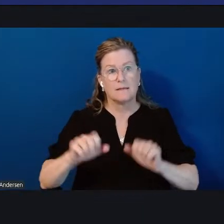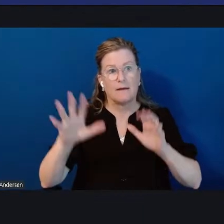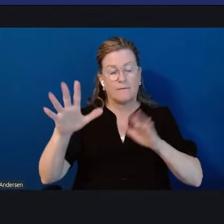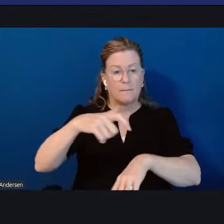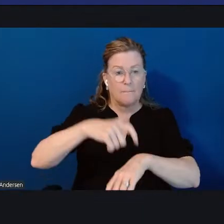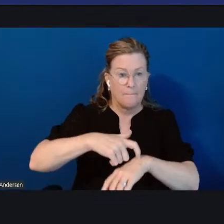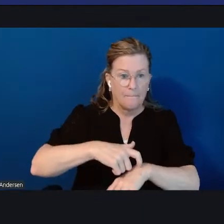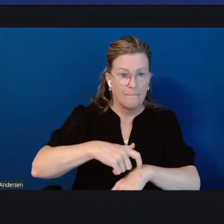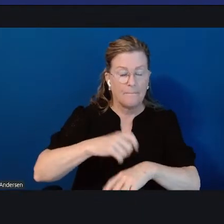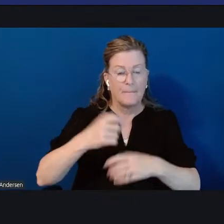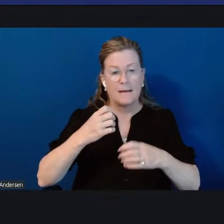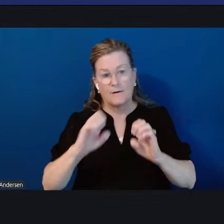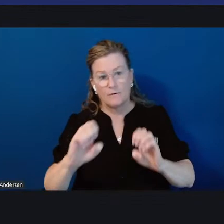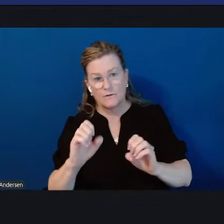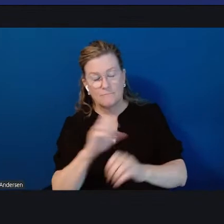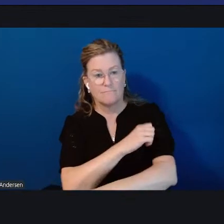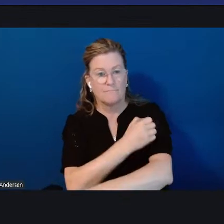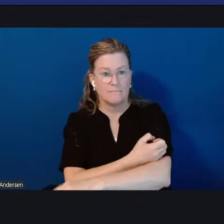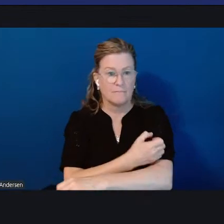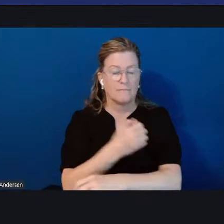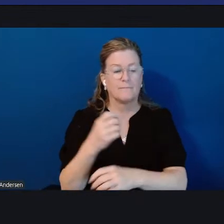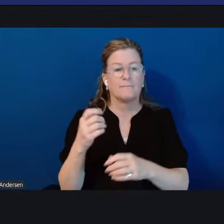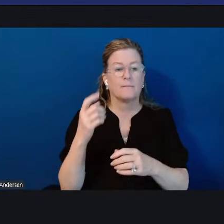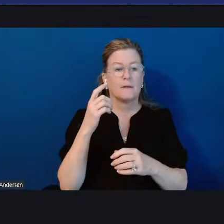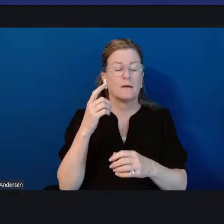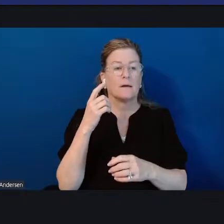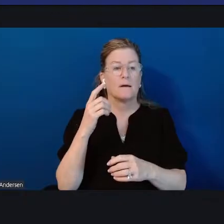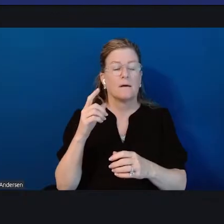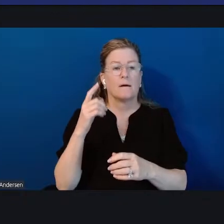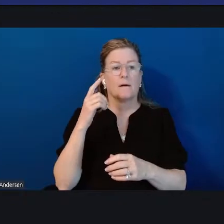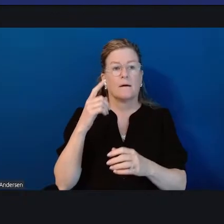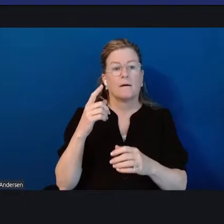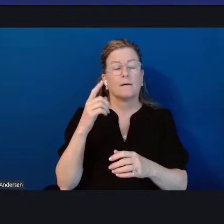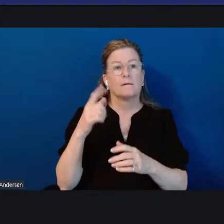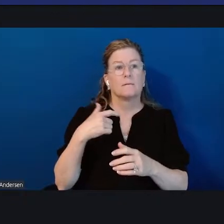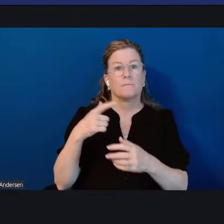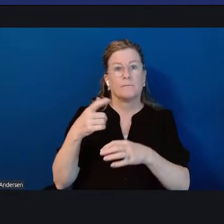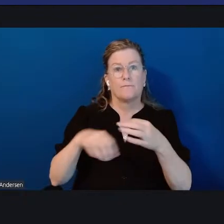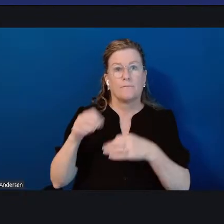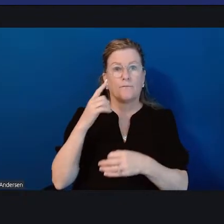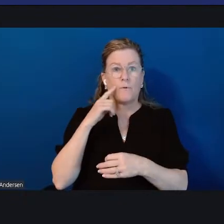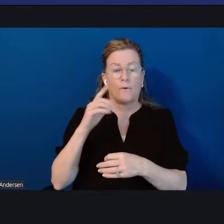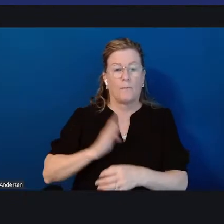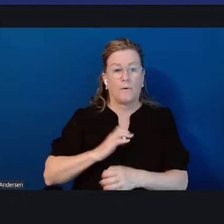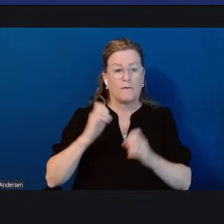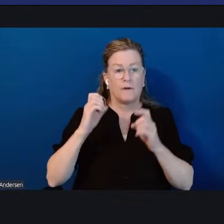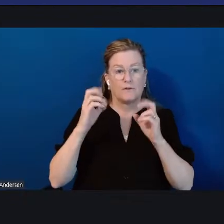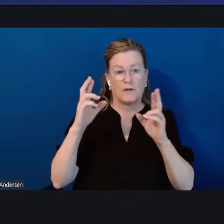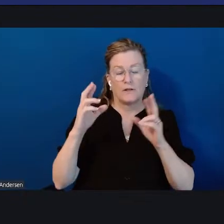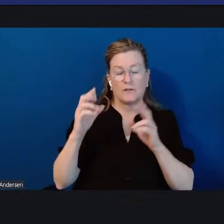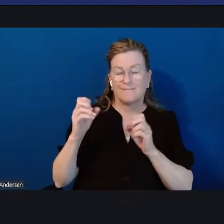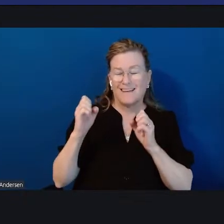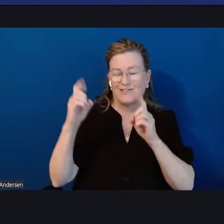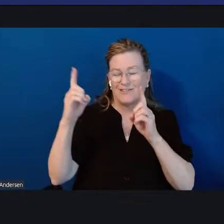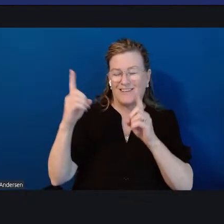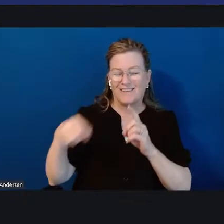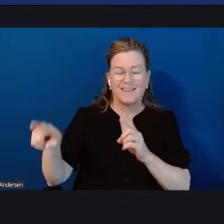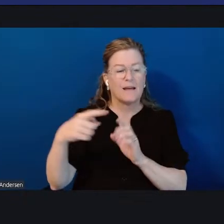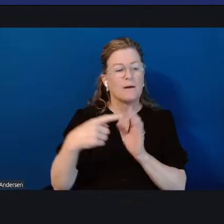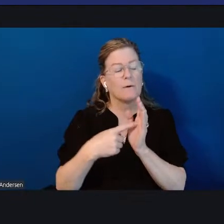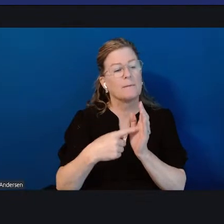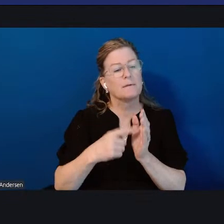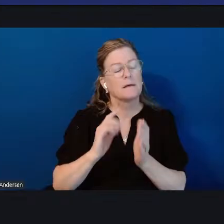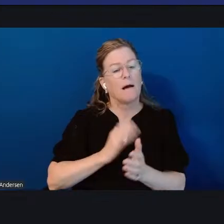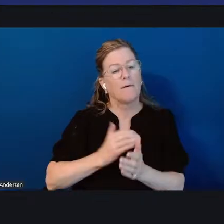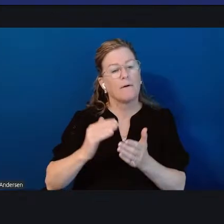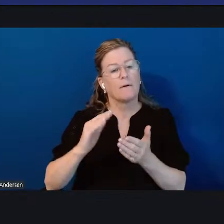and energy to us on behalf of the Board of Education as they represent members of our community, that they can